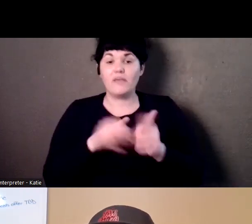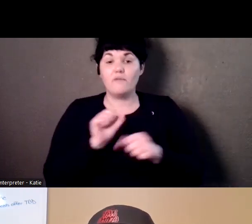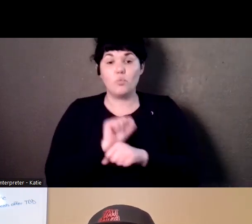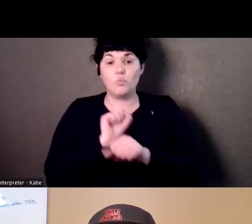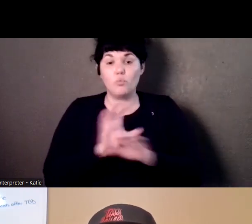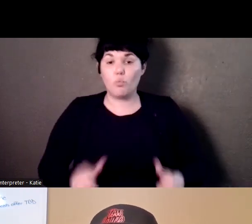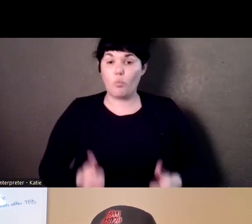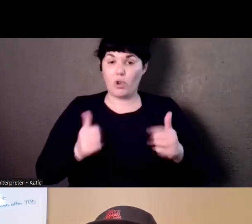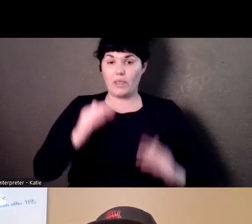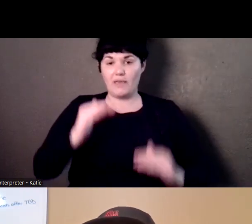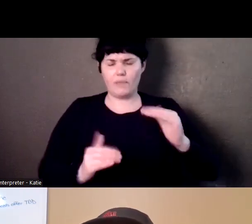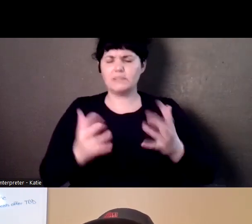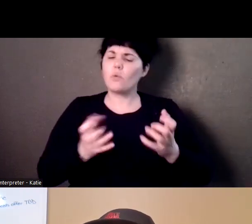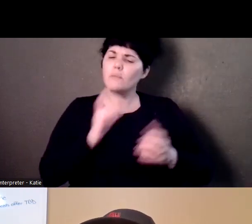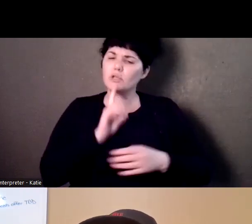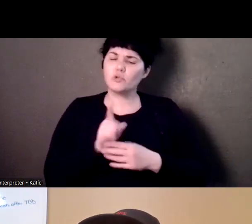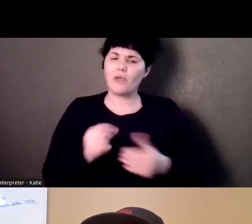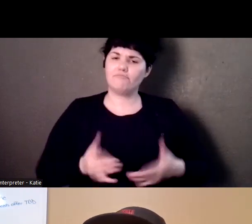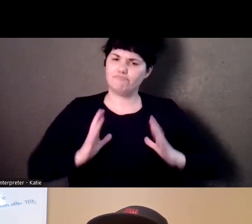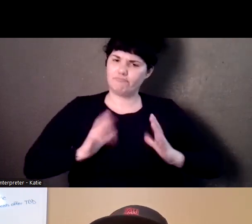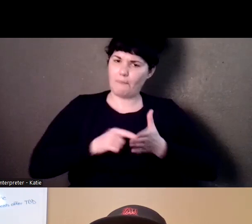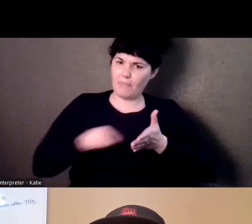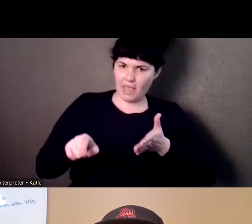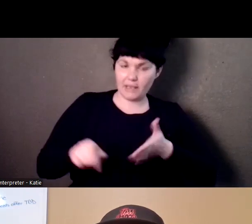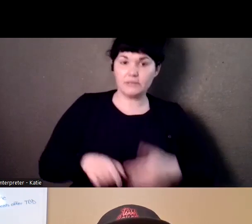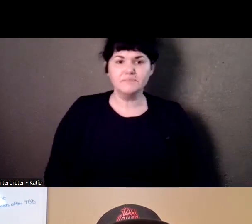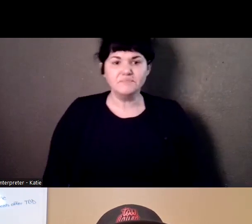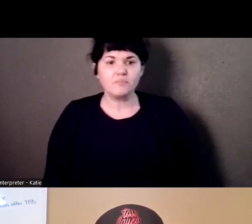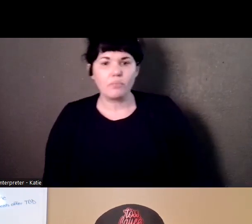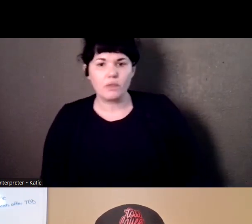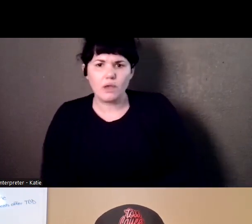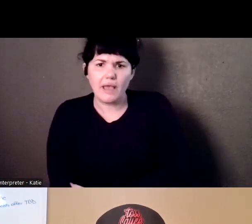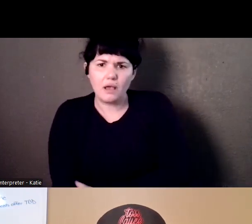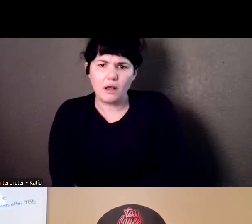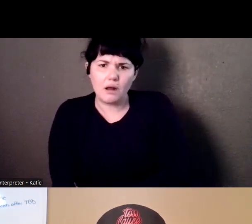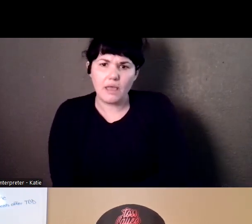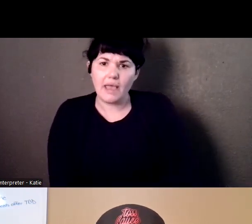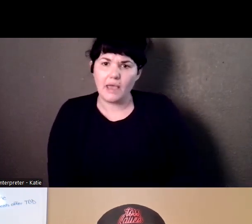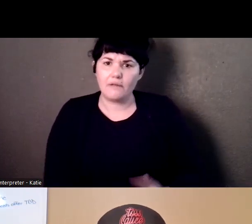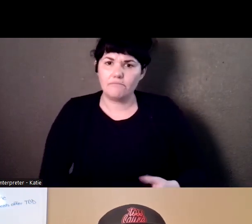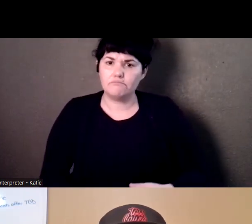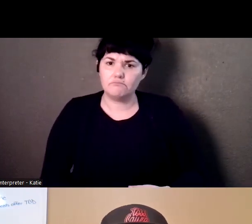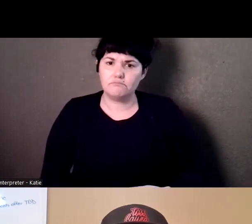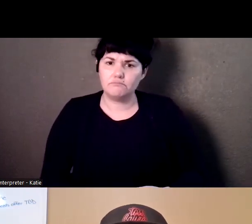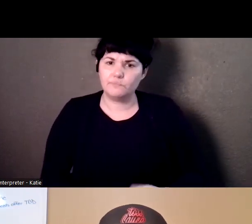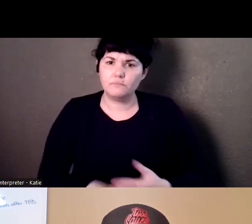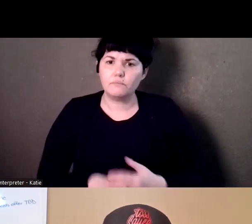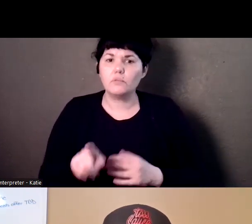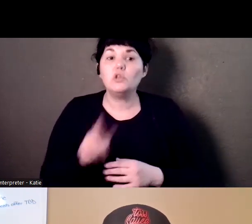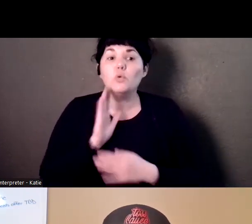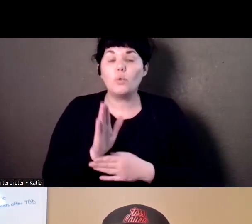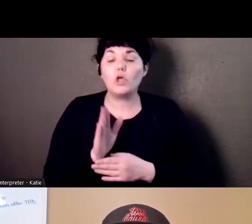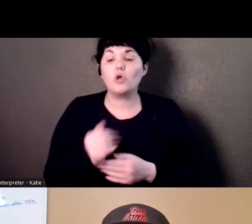and vacation time. So those are two separate. You earn accruals. So as you work, you earn time